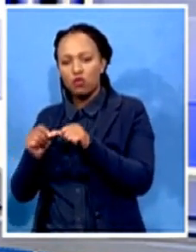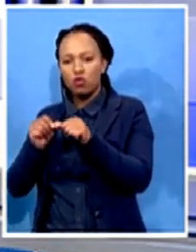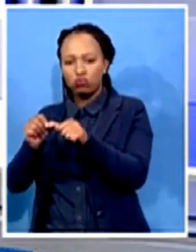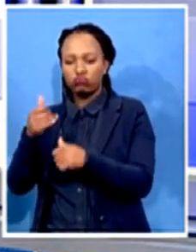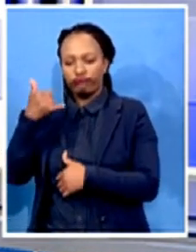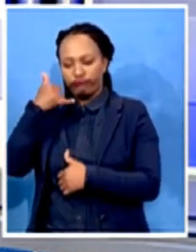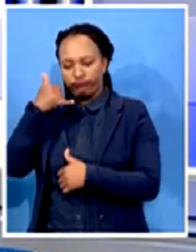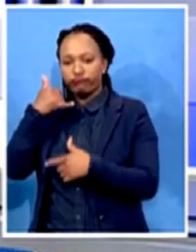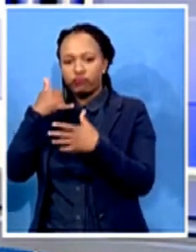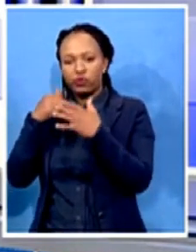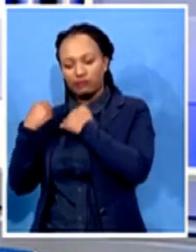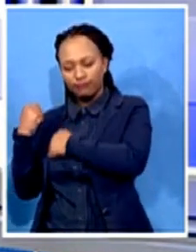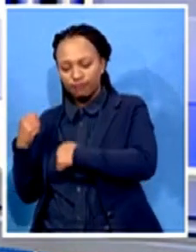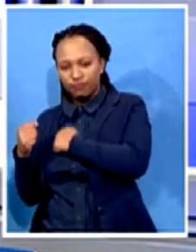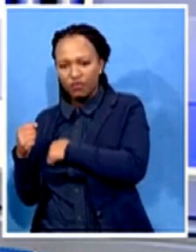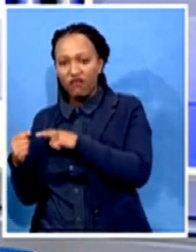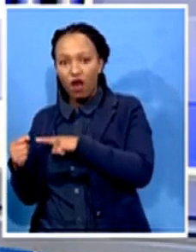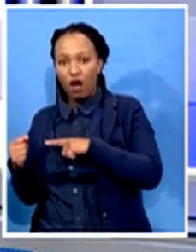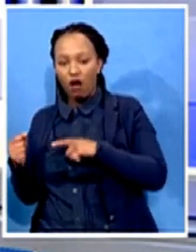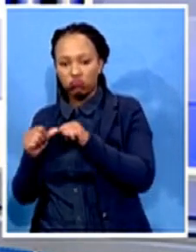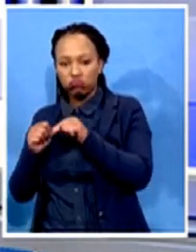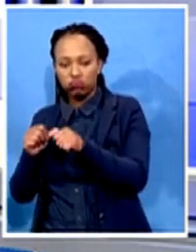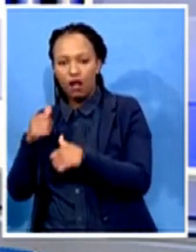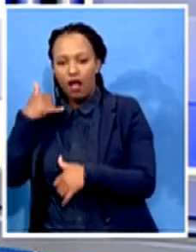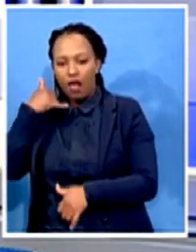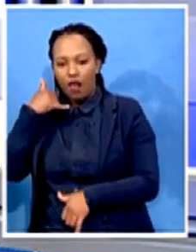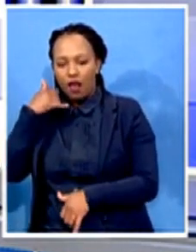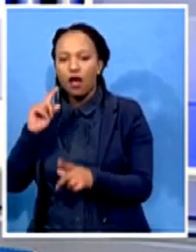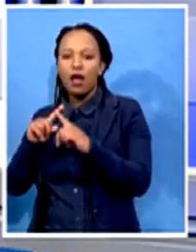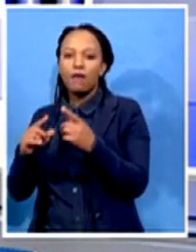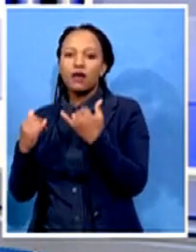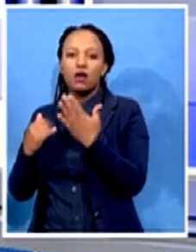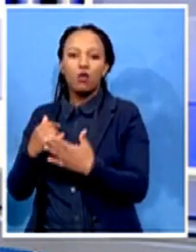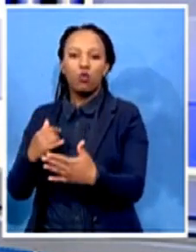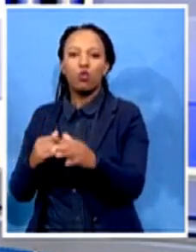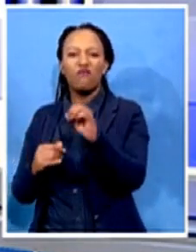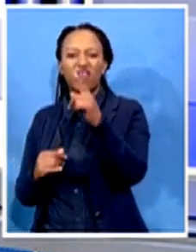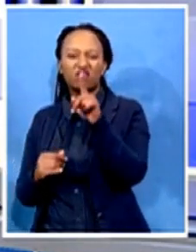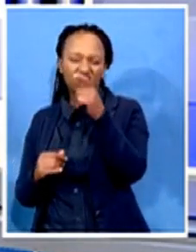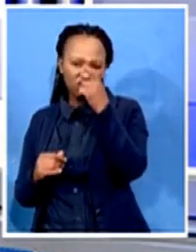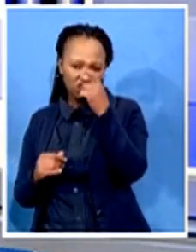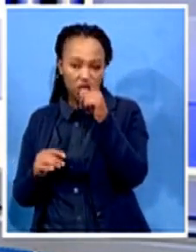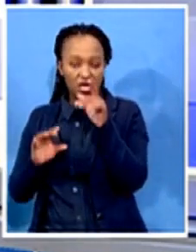that long, but let's just get your reaction, firstly, with regards to this formal reprimand.